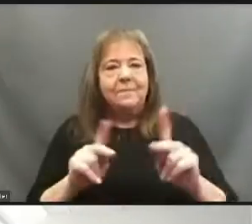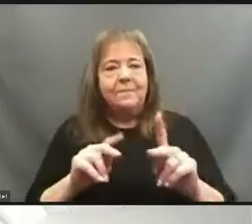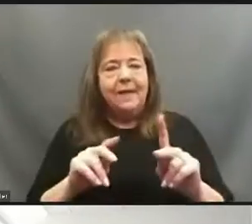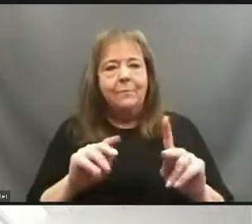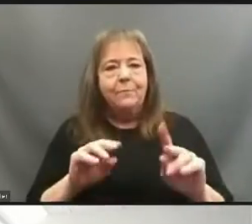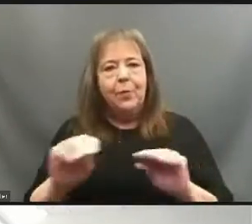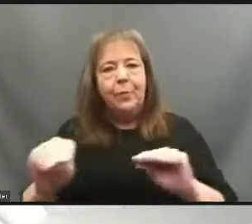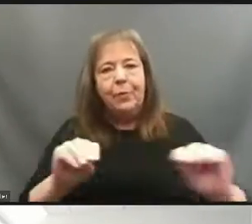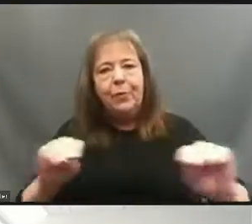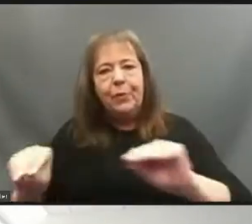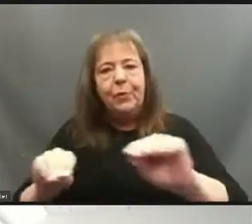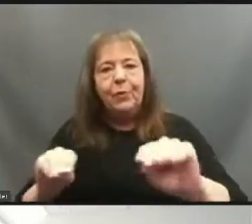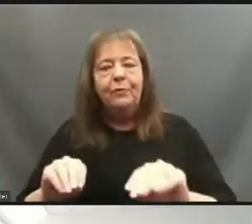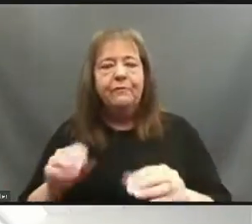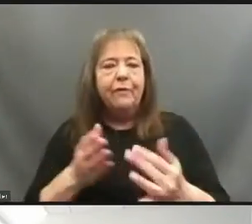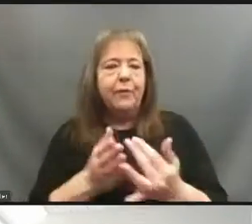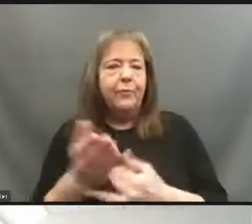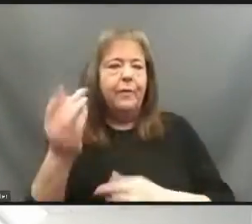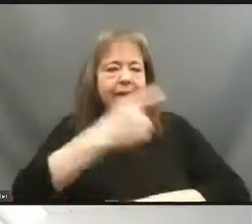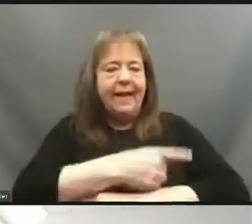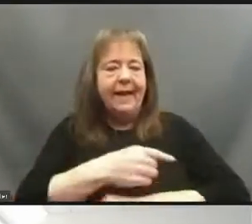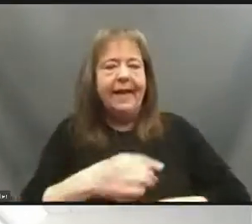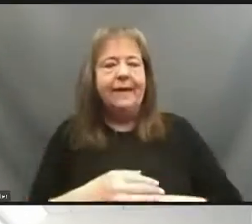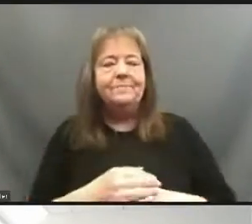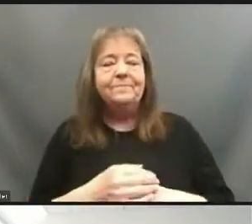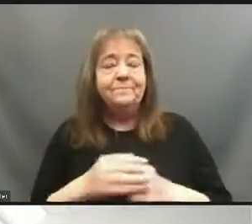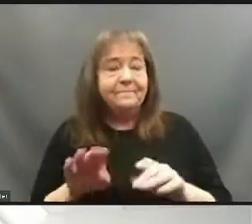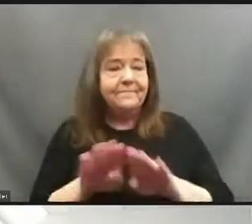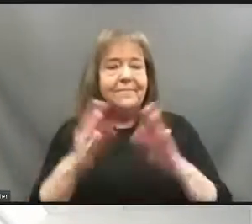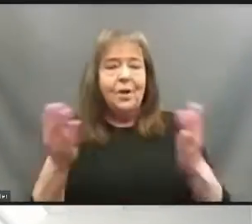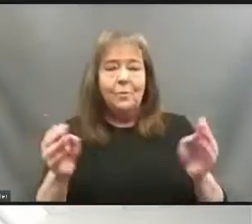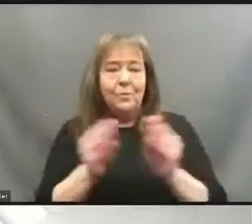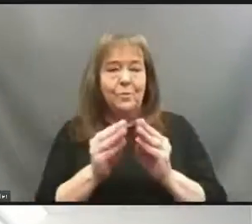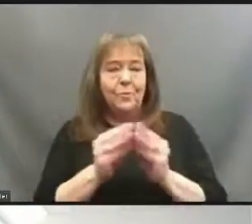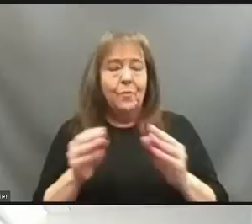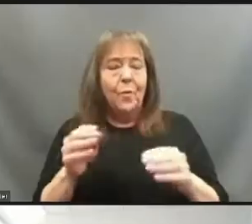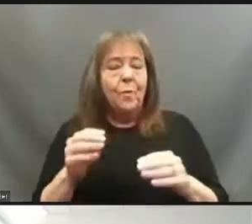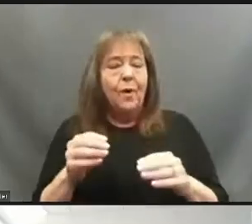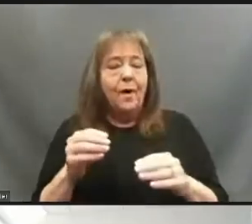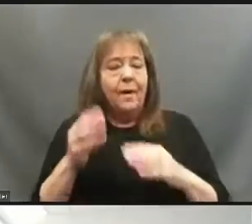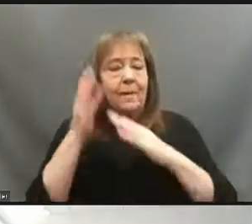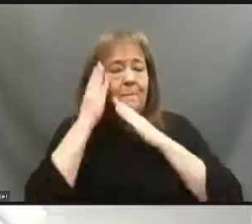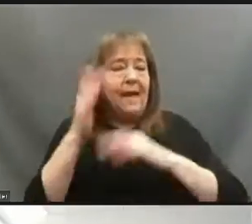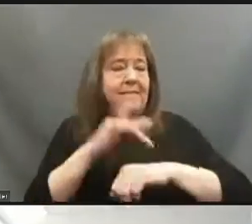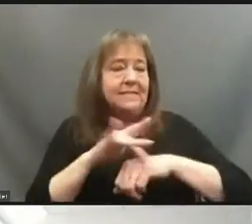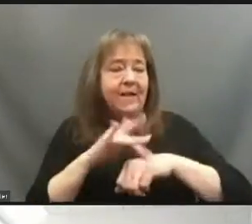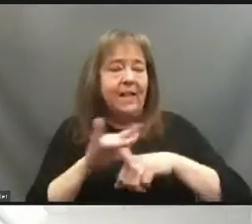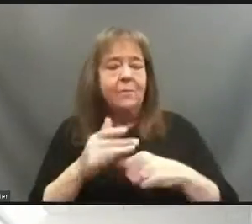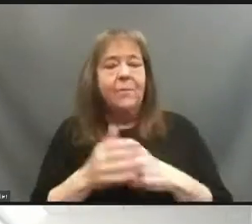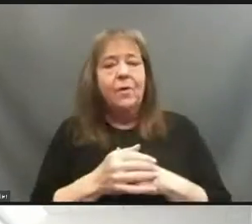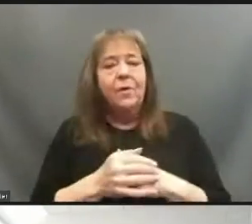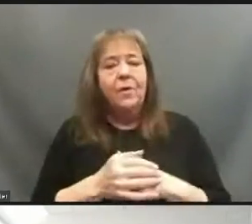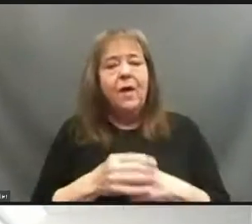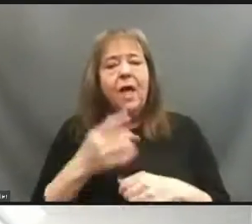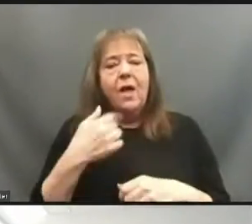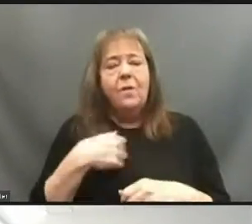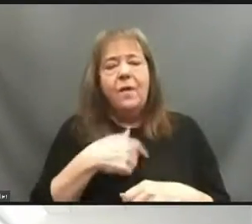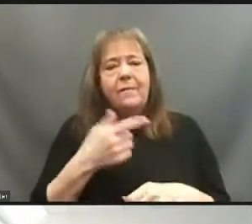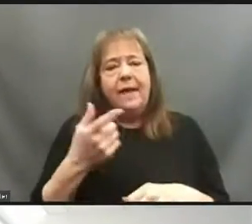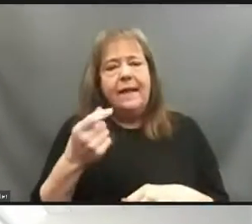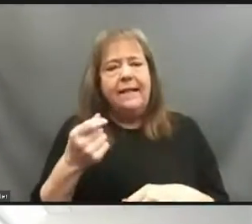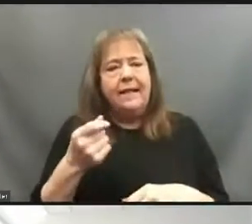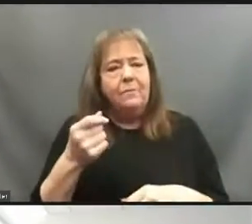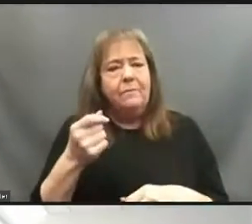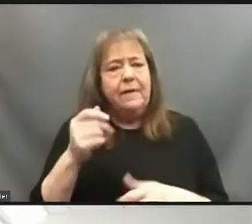lower level of care, and that opens up more beds for us. Our overall census has been a little bit lower of